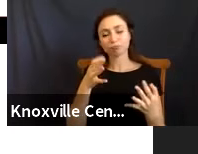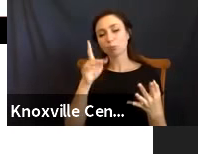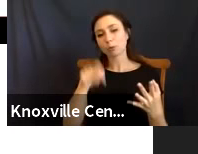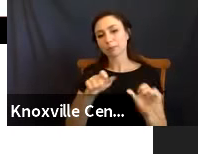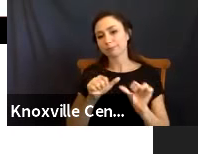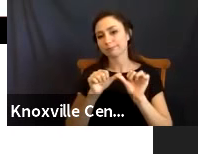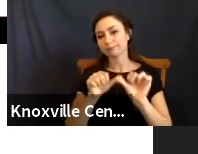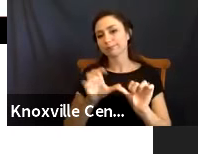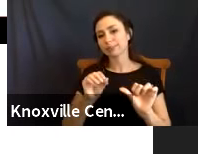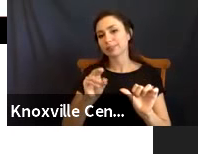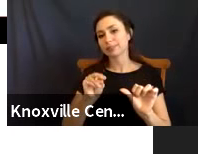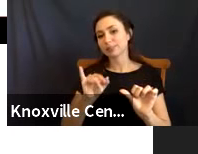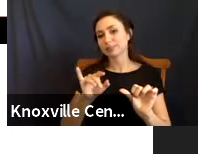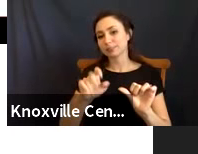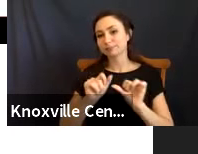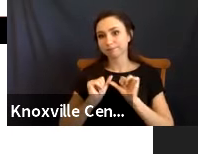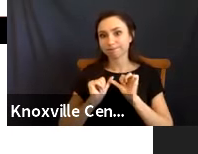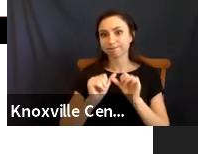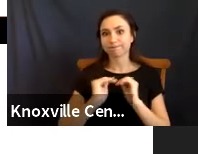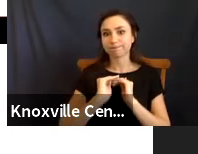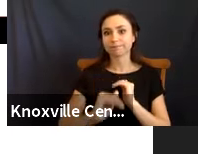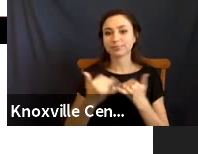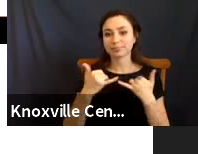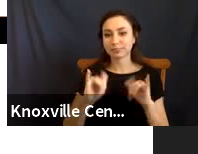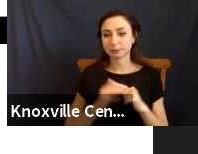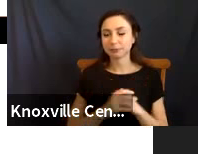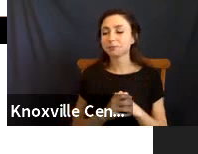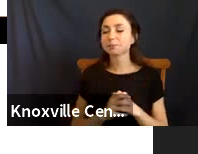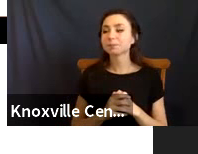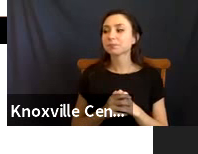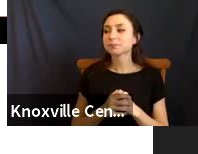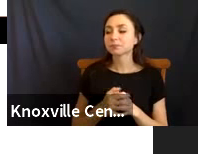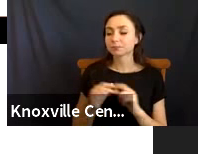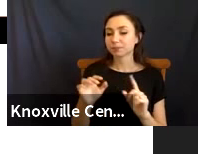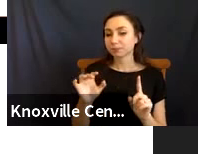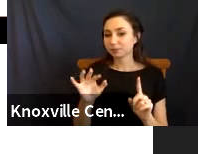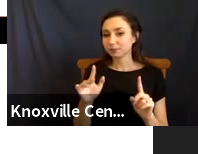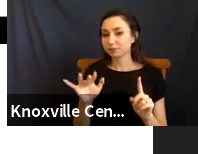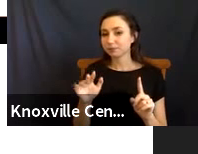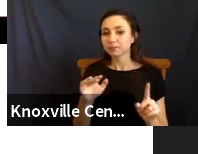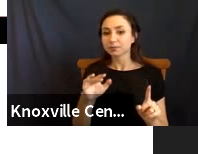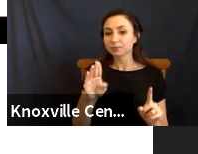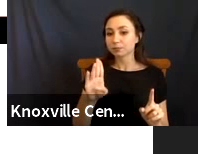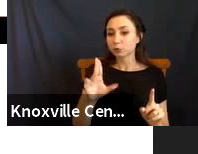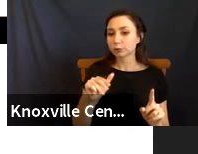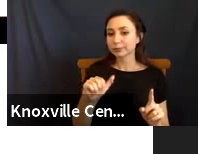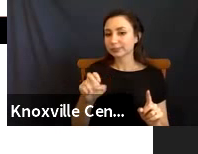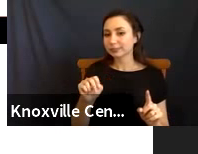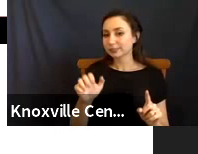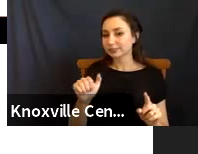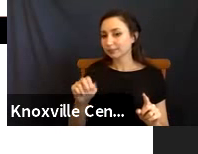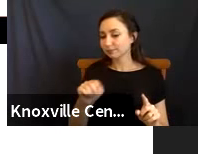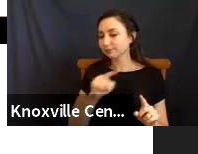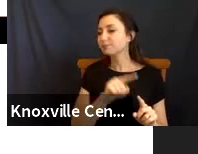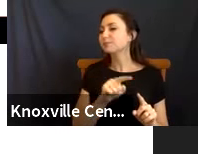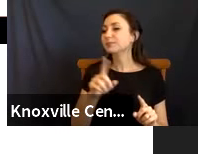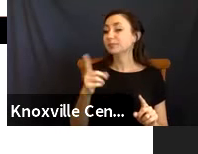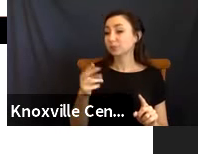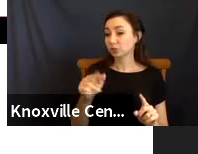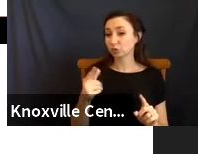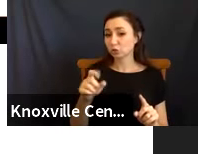point. And then the only other thing, Dr. Gocher, you had asked a couple of times about